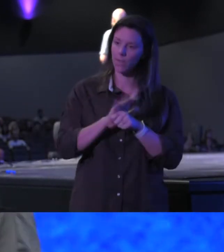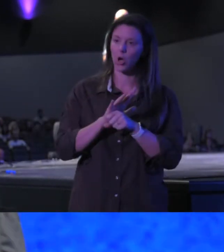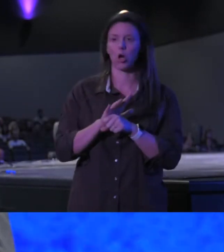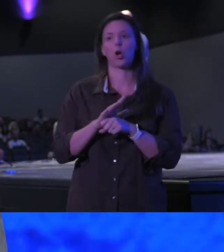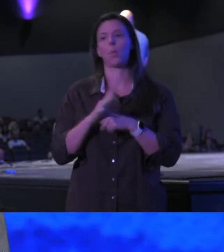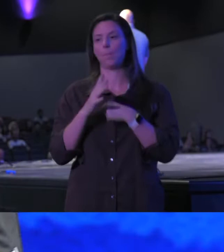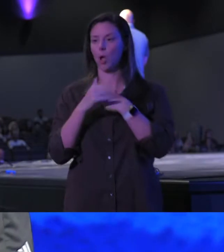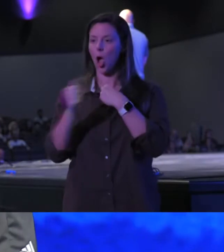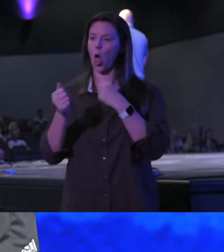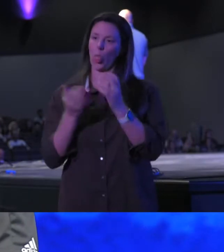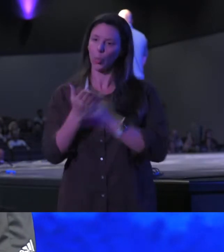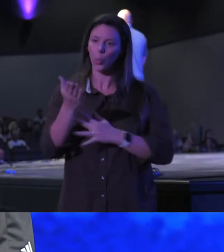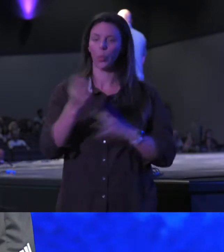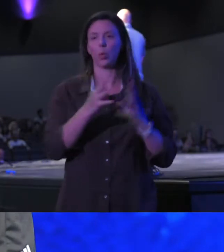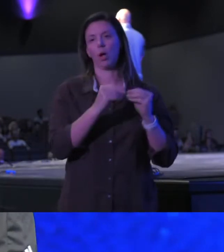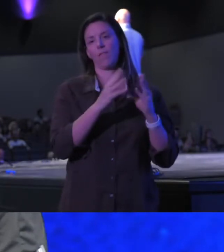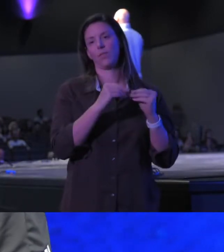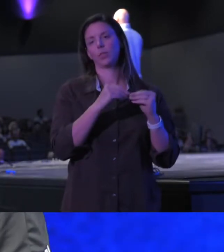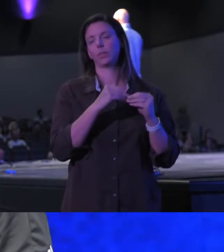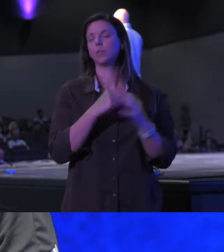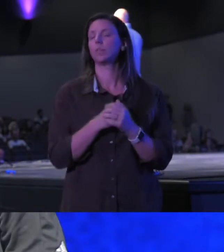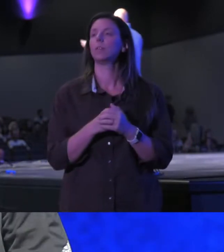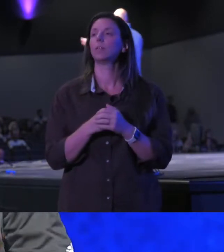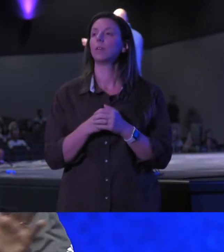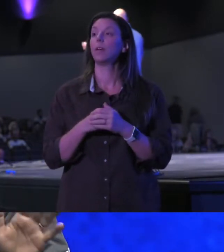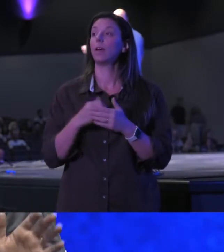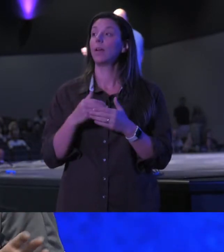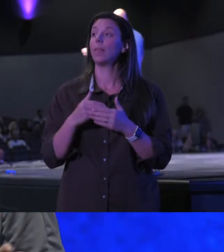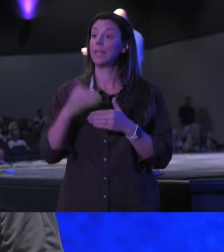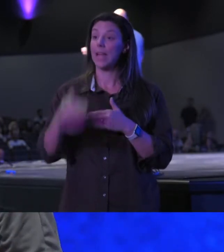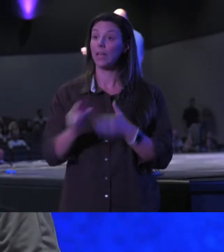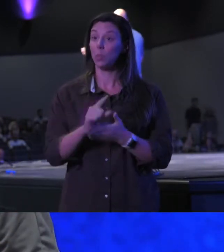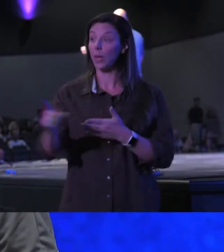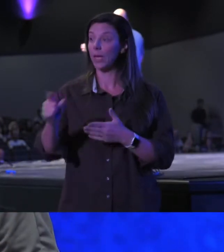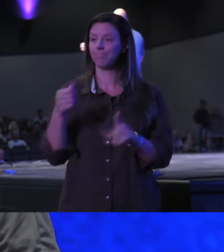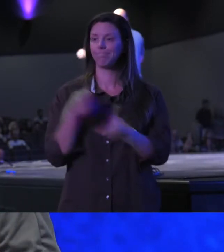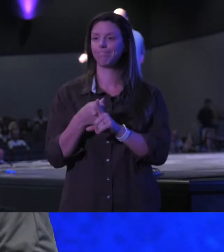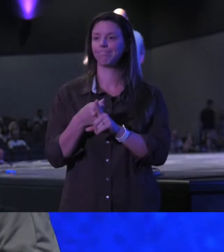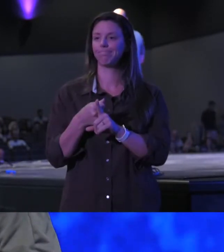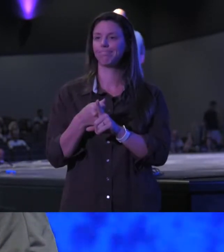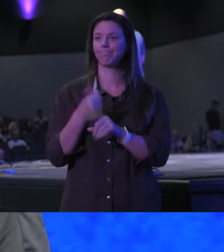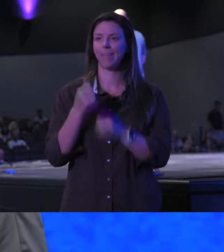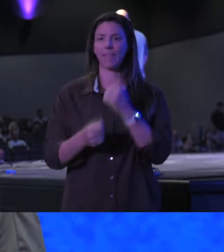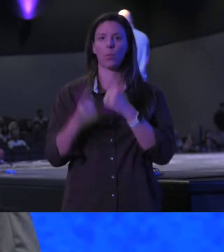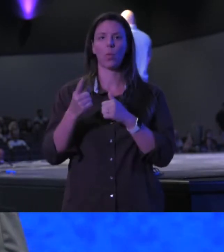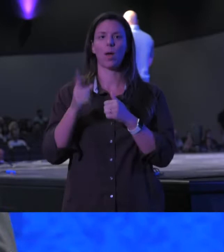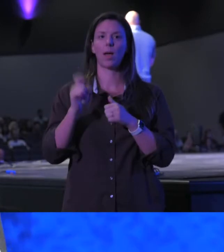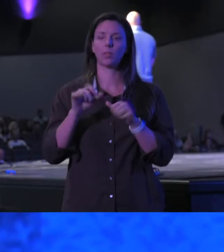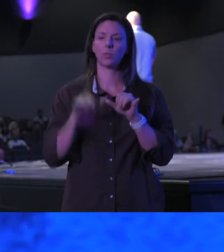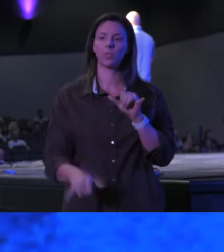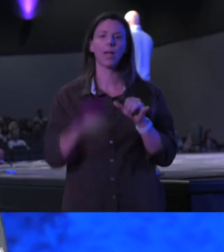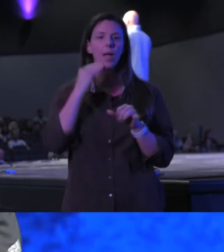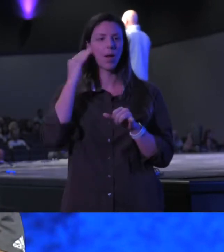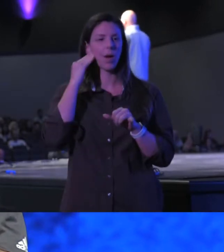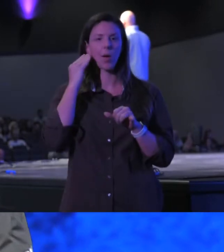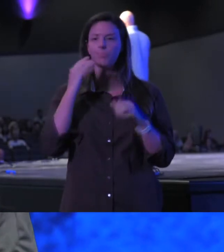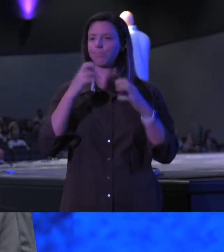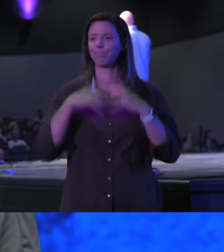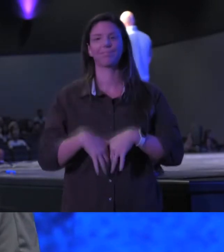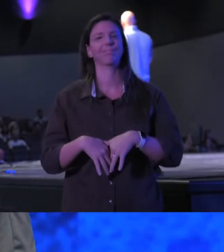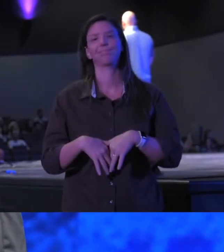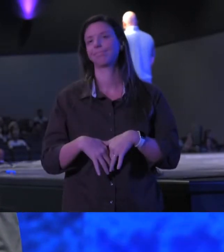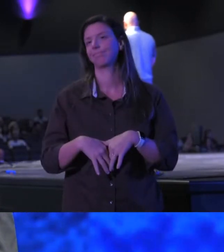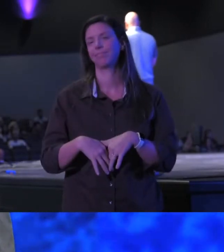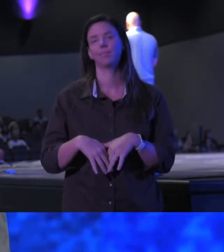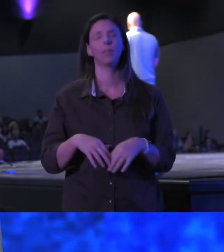our conference. In the following week, everybody stayed home, and the wheels fell off. And so I wanted to give you